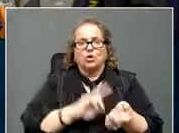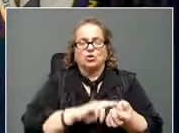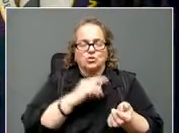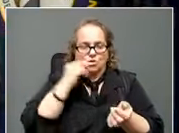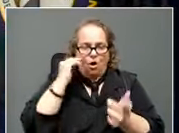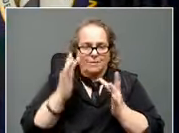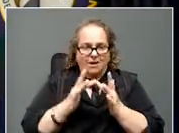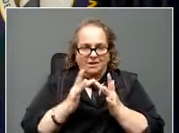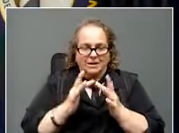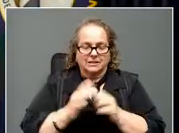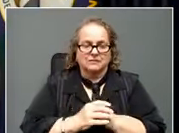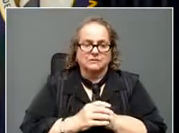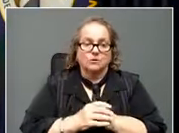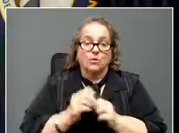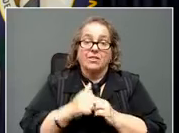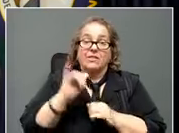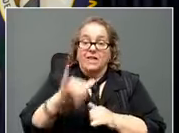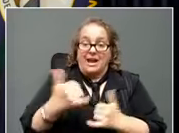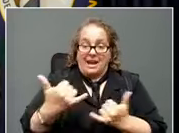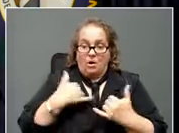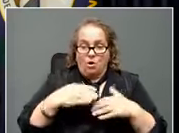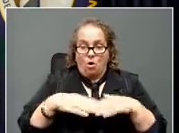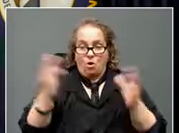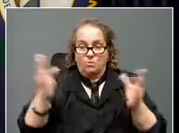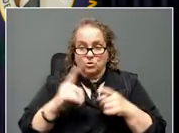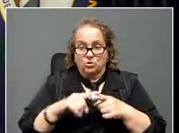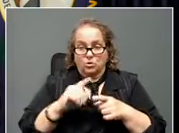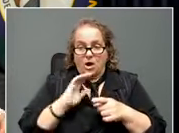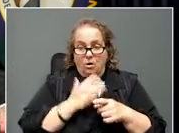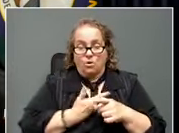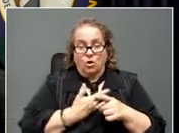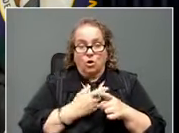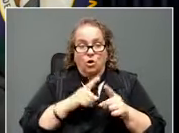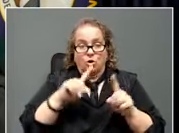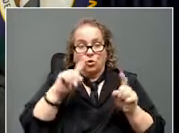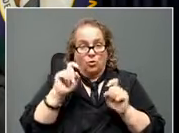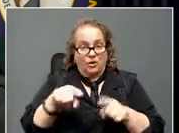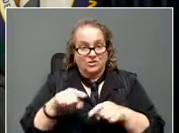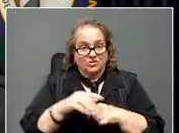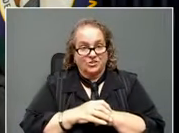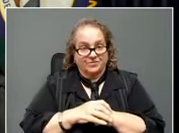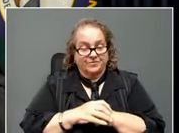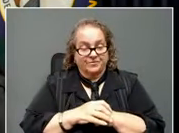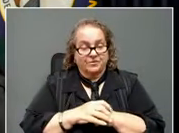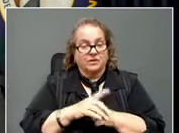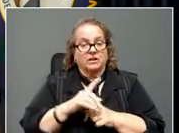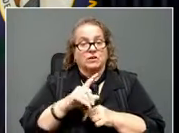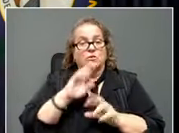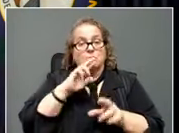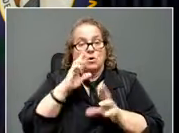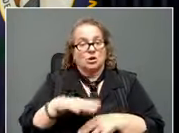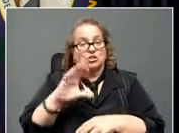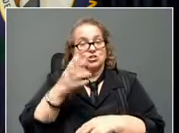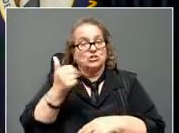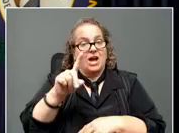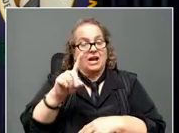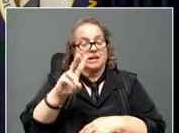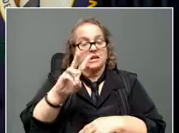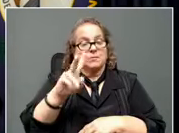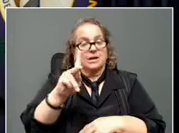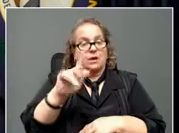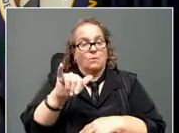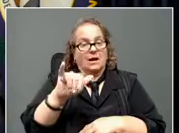with that, we will open it up to our fearless reporters. We'll start with Chad Hedrick from WKYT.